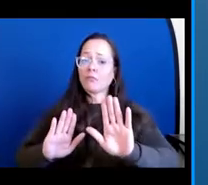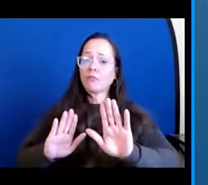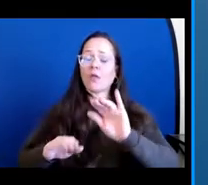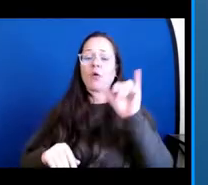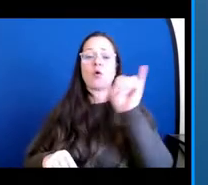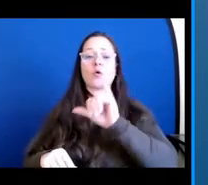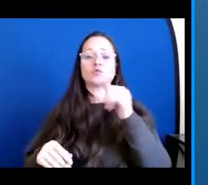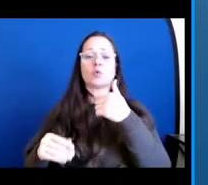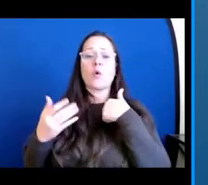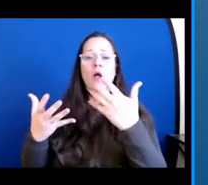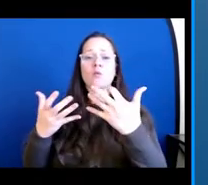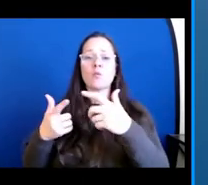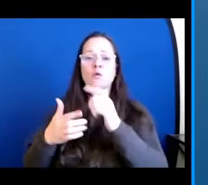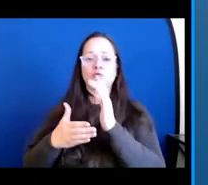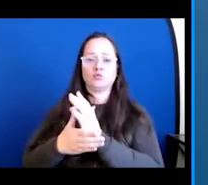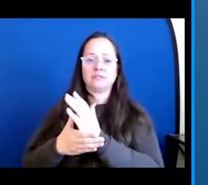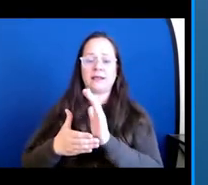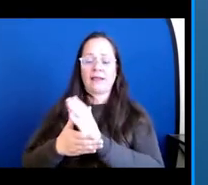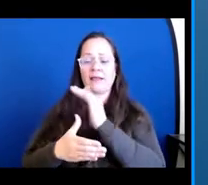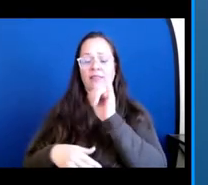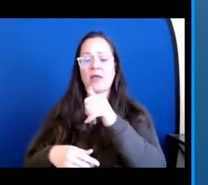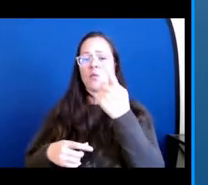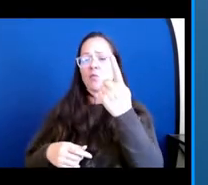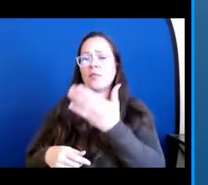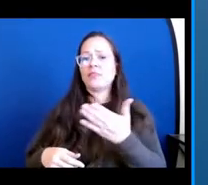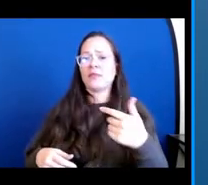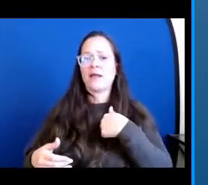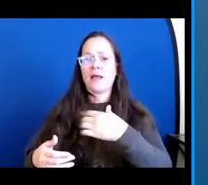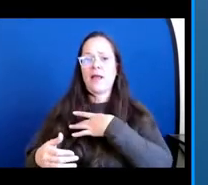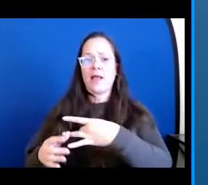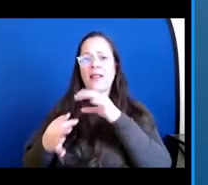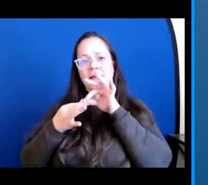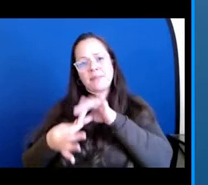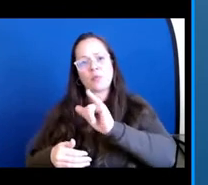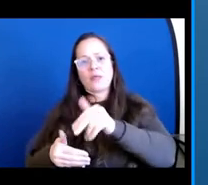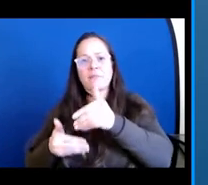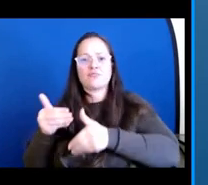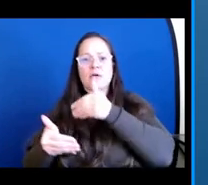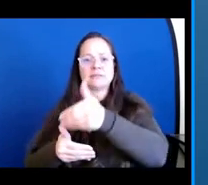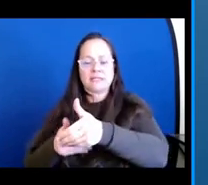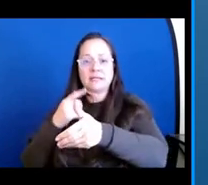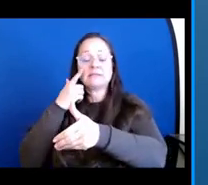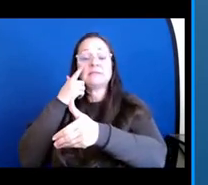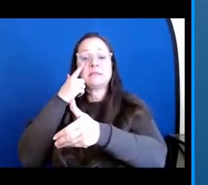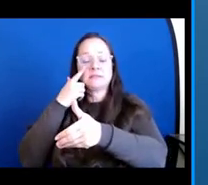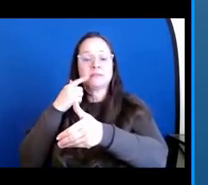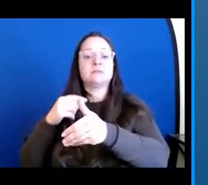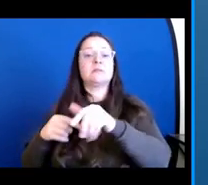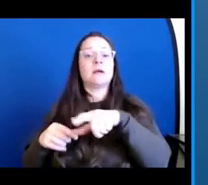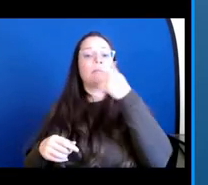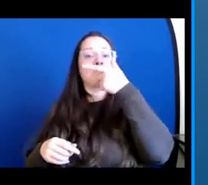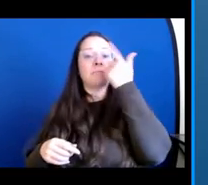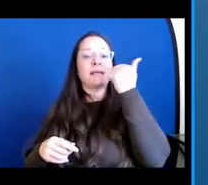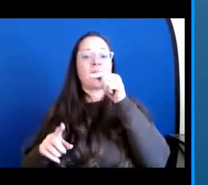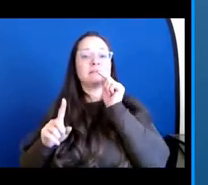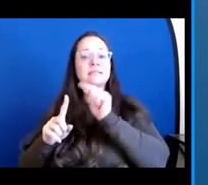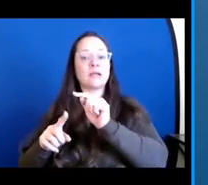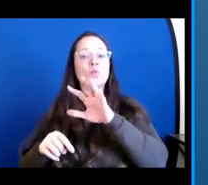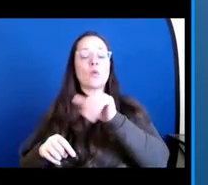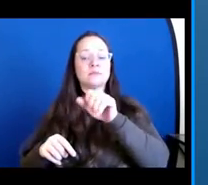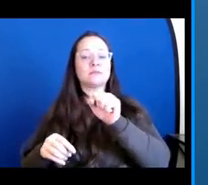say one of the things I liked about the process we just went through is because it was so open